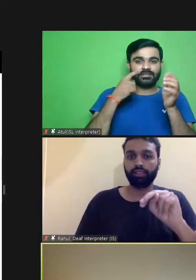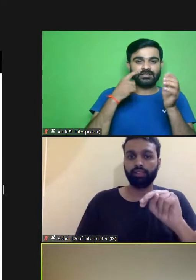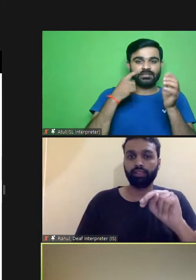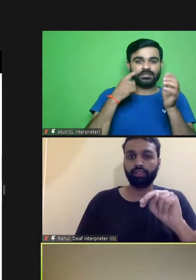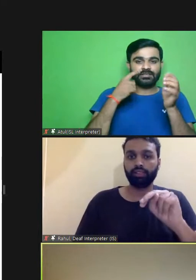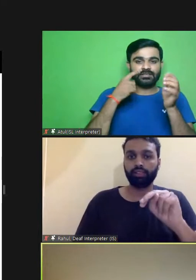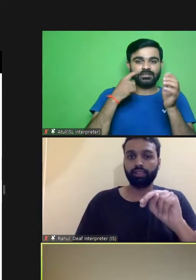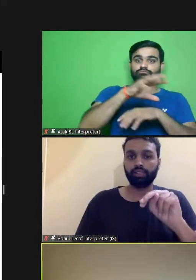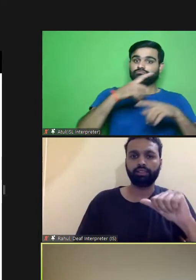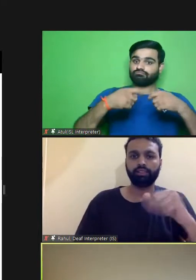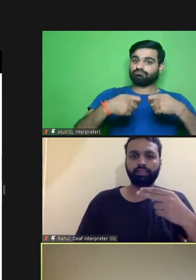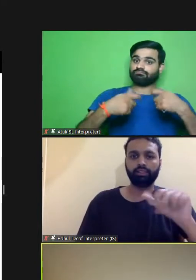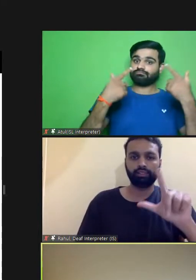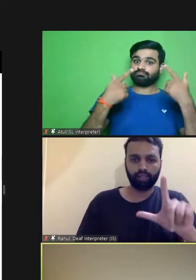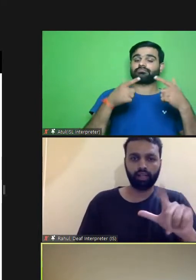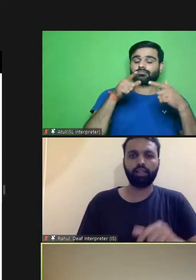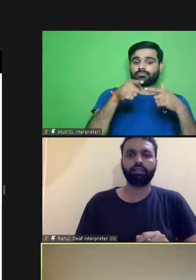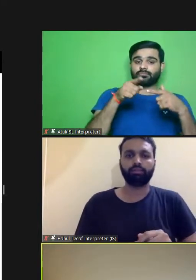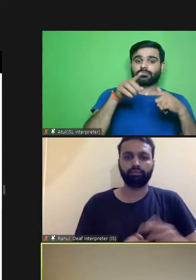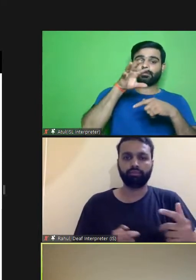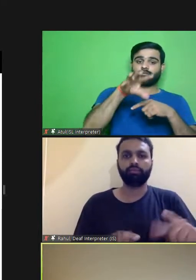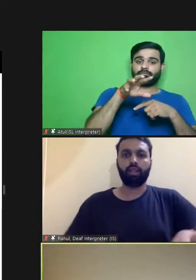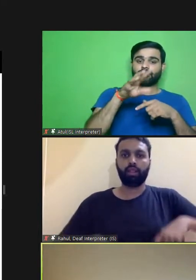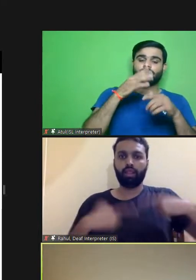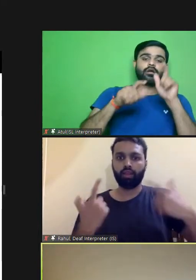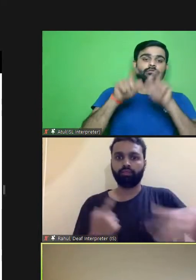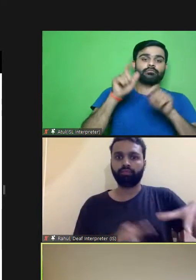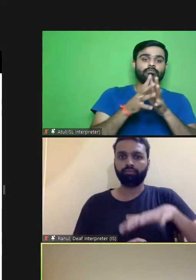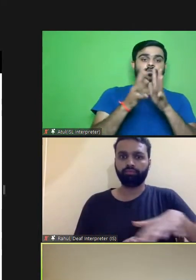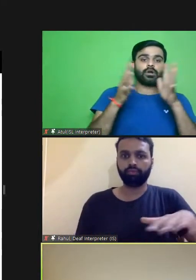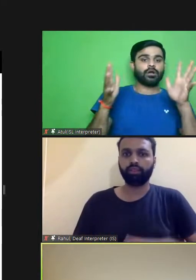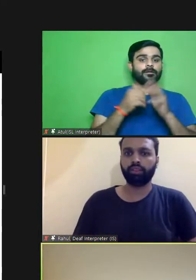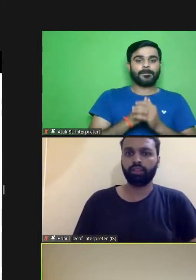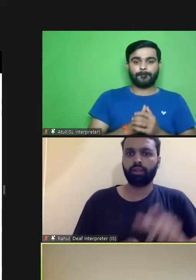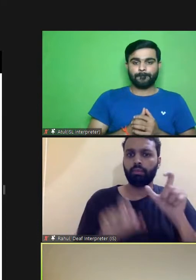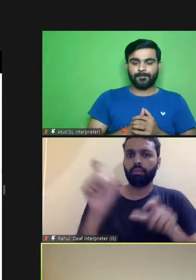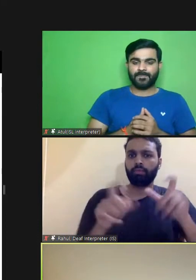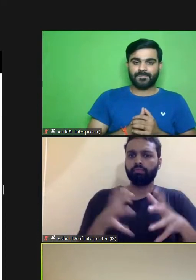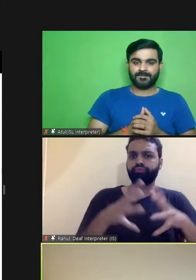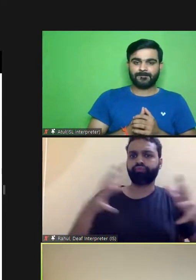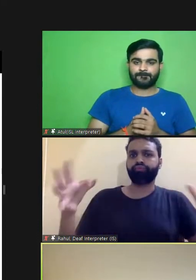rich population, parts of the population have